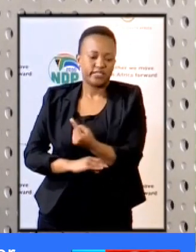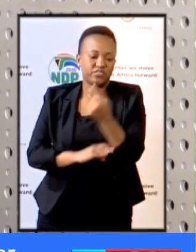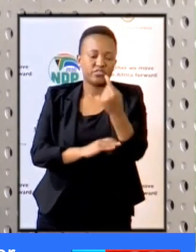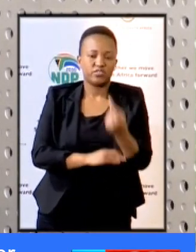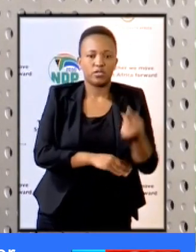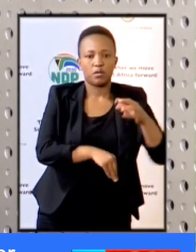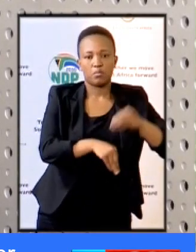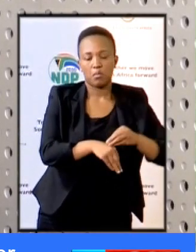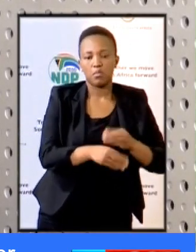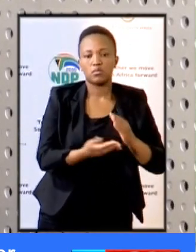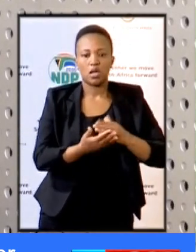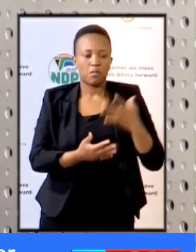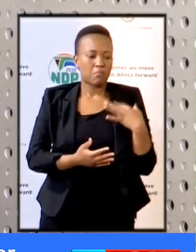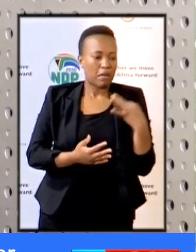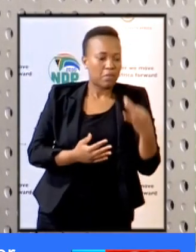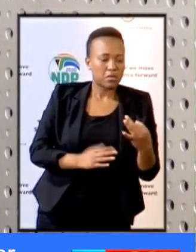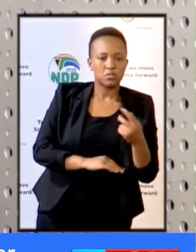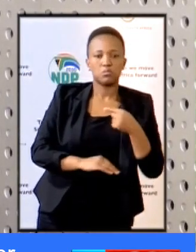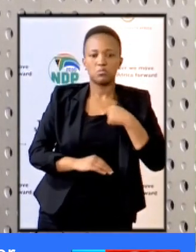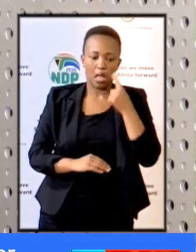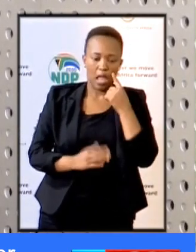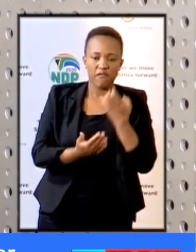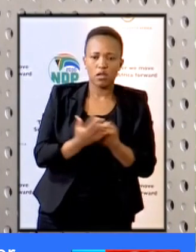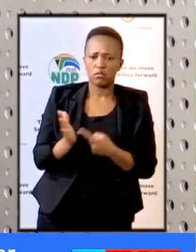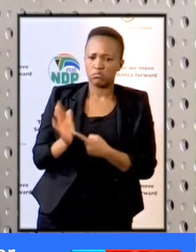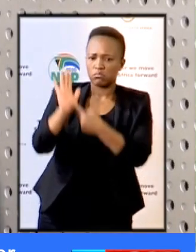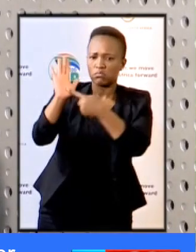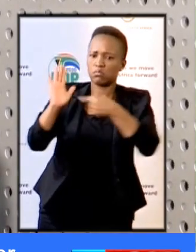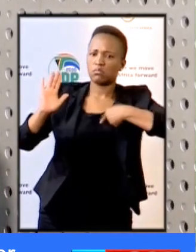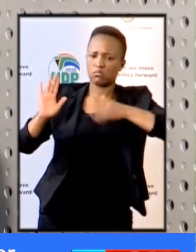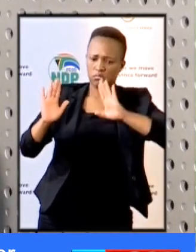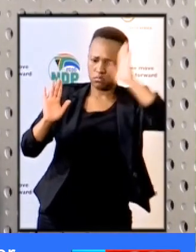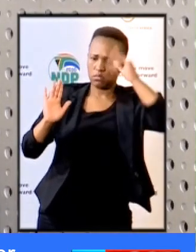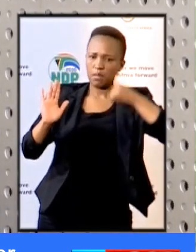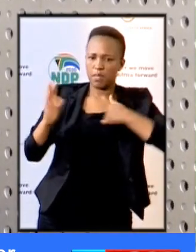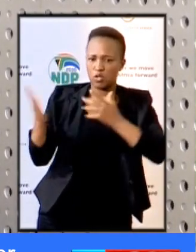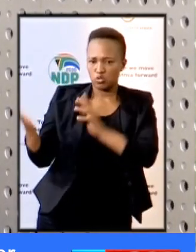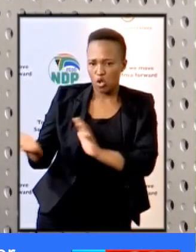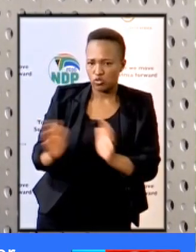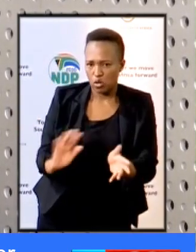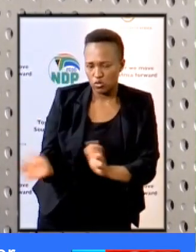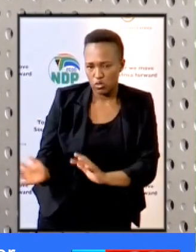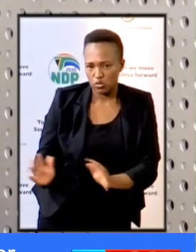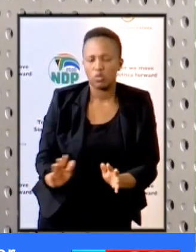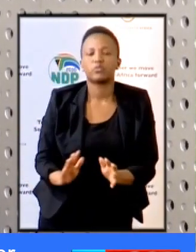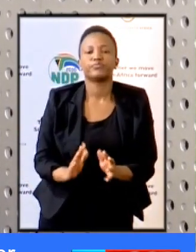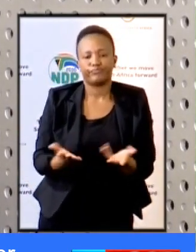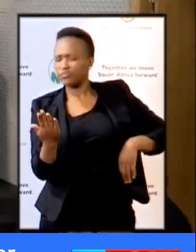be application, there must be evidence. And yeah, so that's the answer.